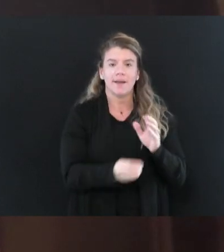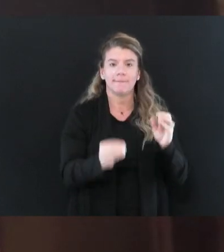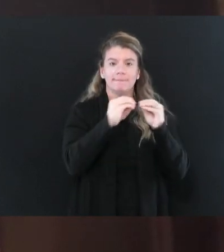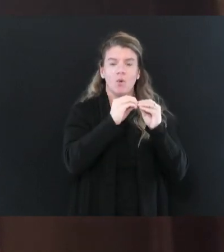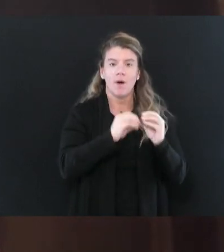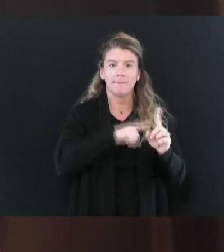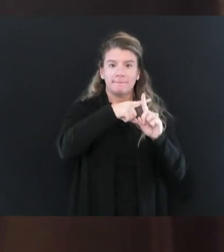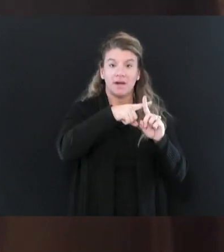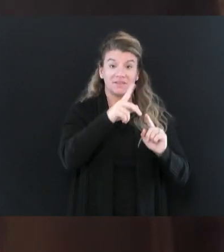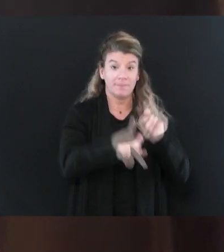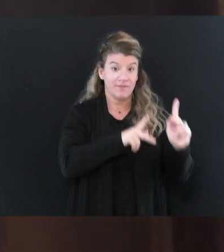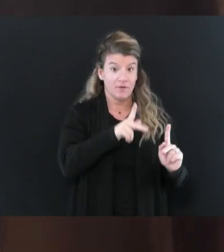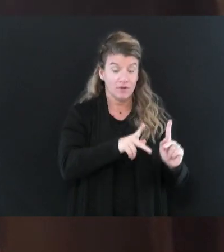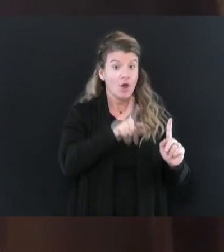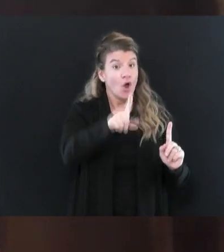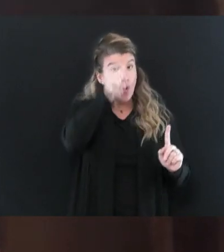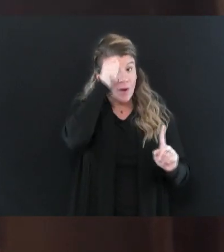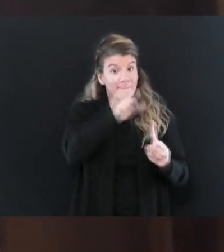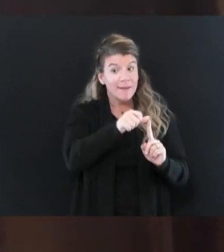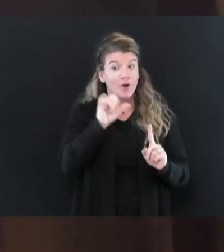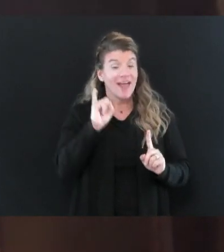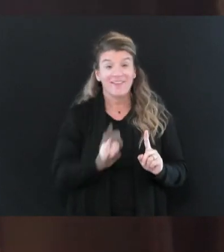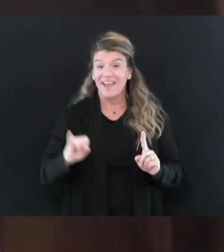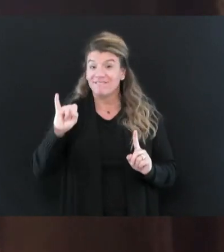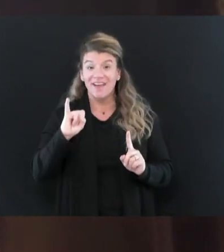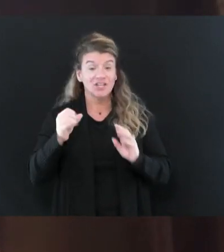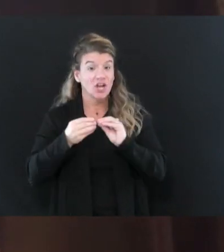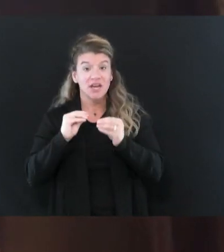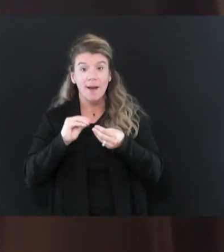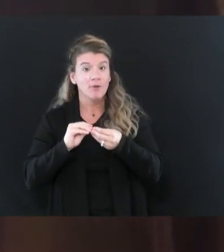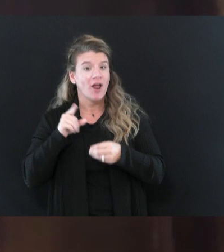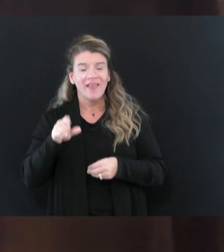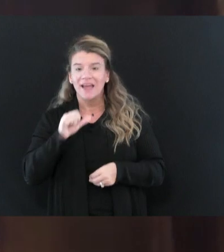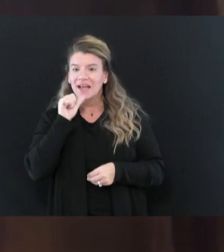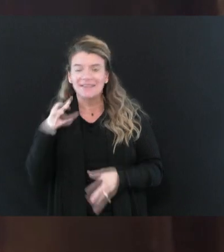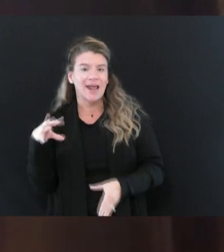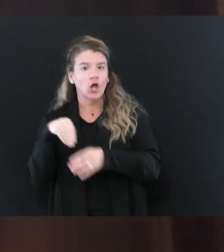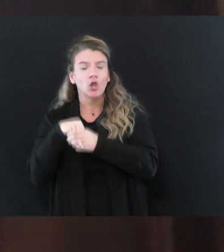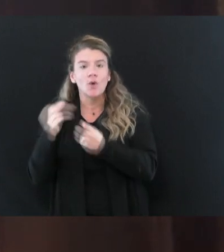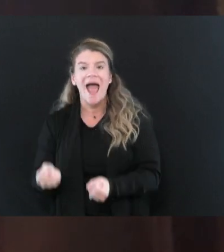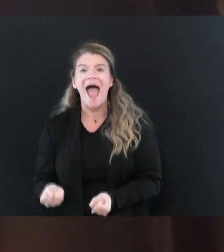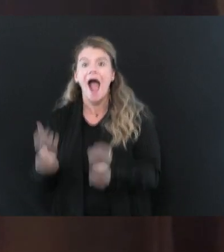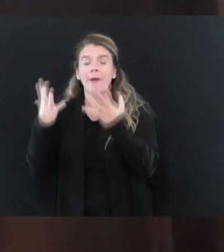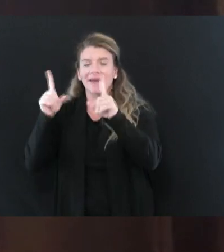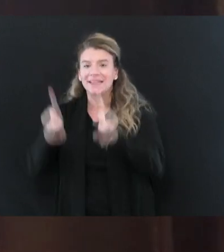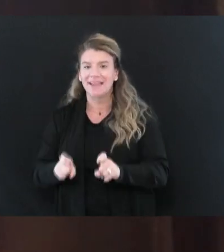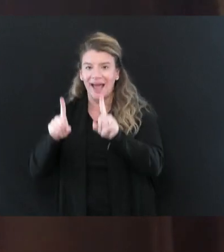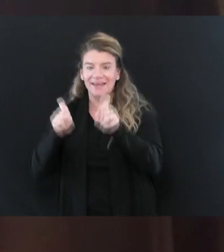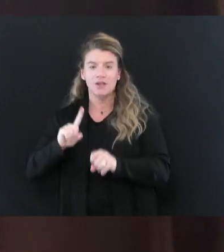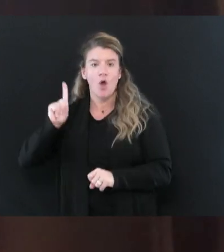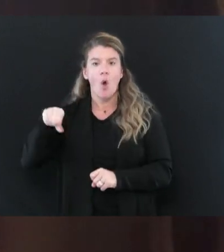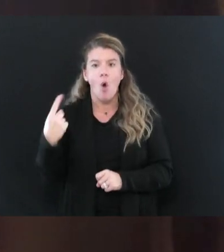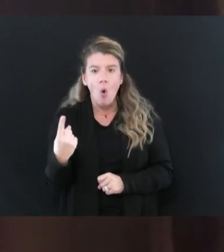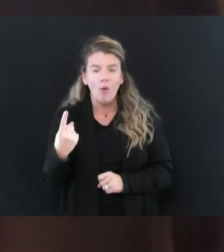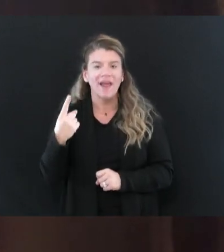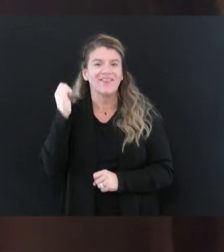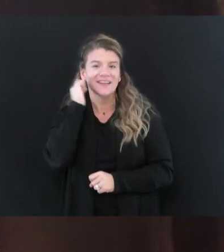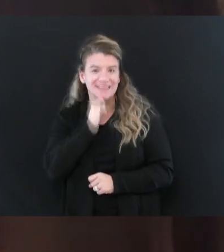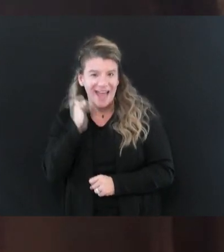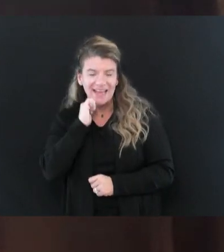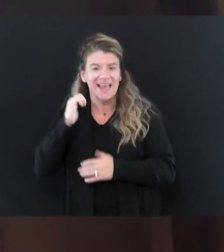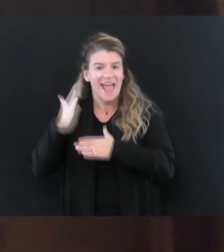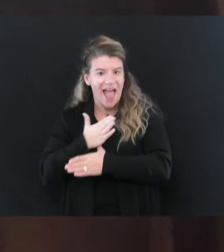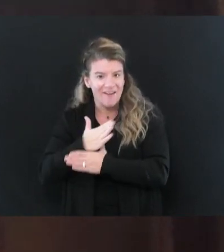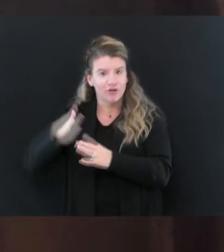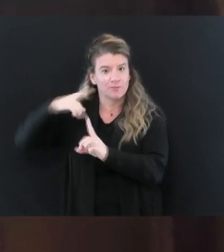people, remember the infection rate doesn't take into account how many tests we're doing, just the number of daily average positive